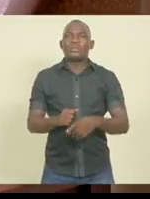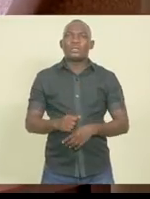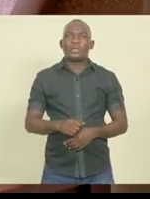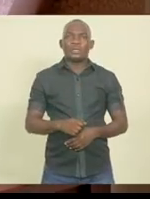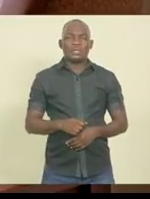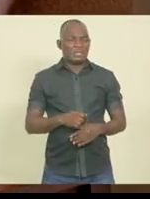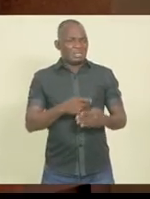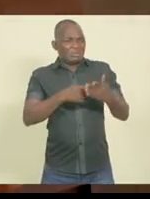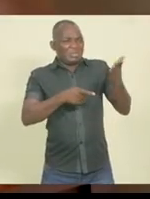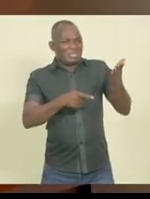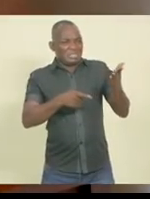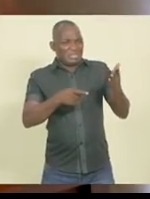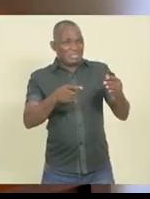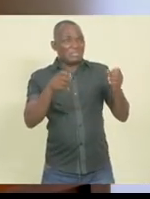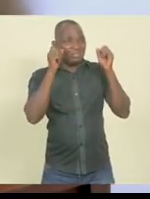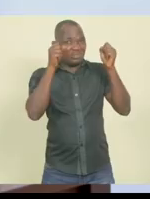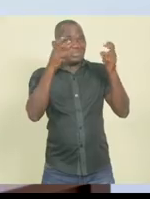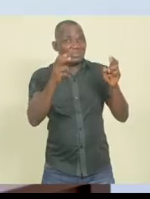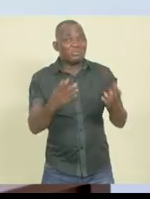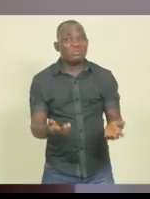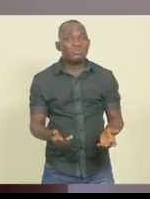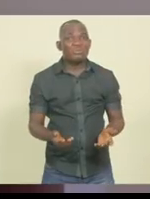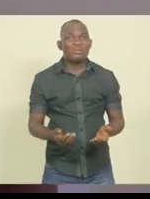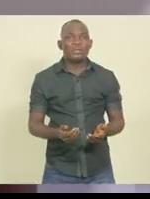Why are you so serious?